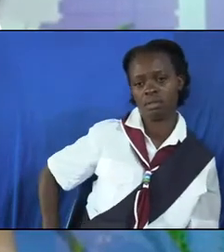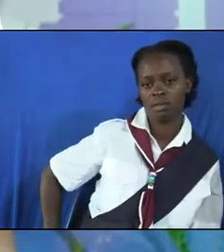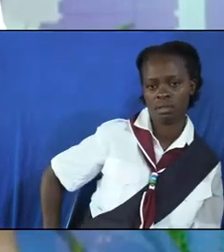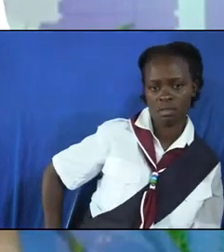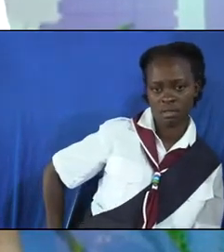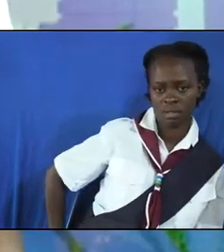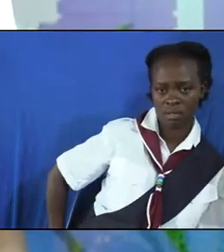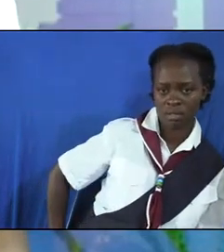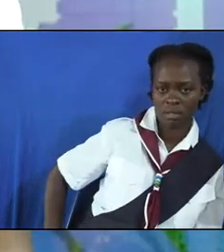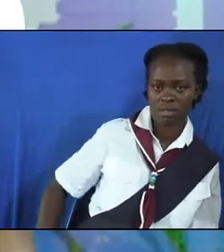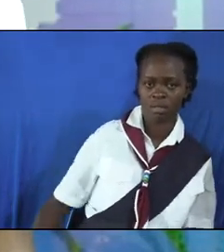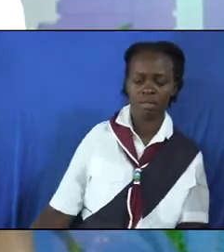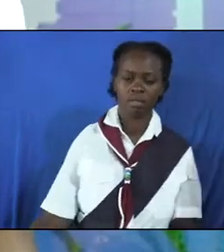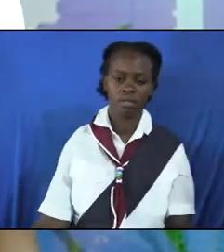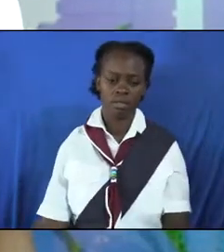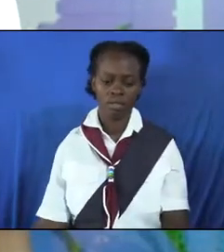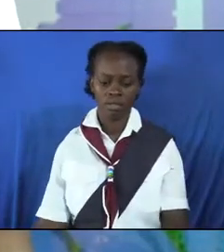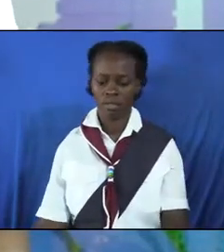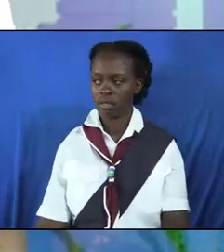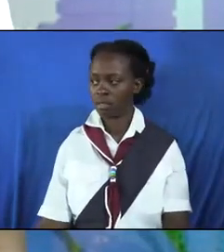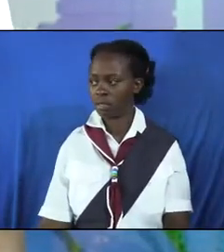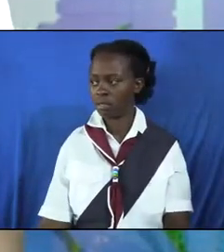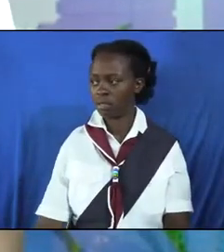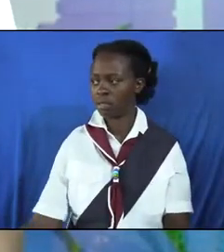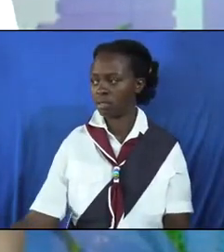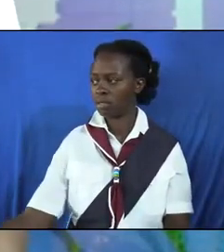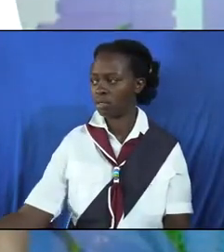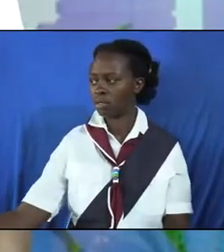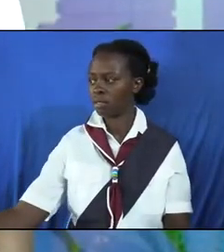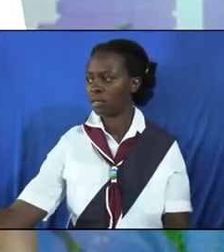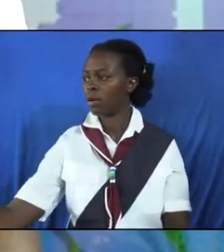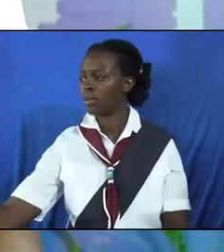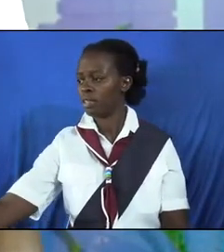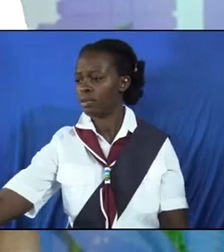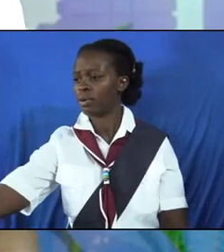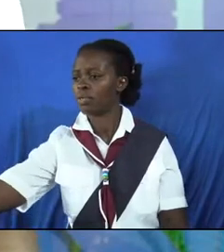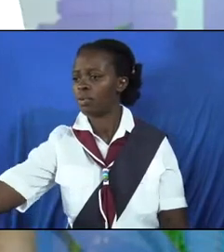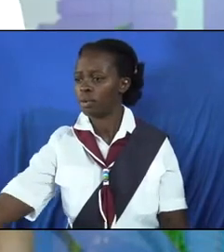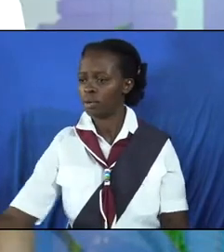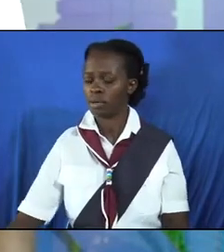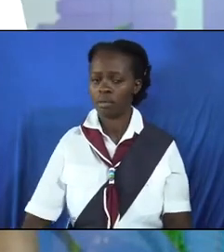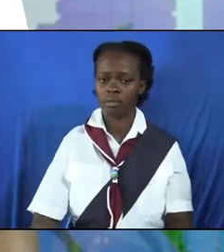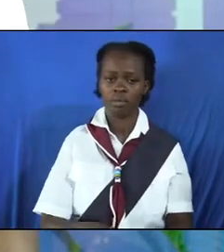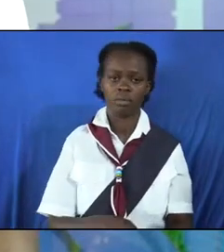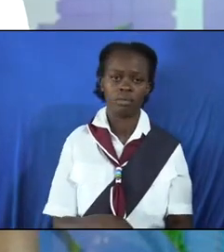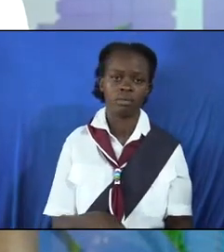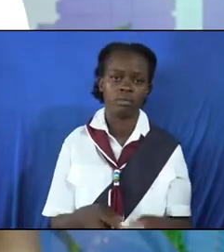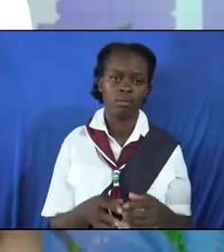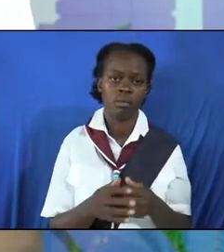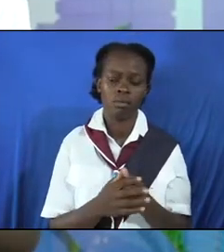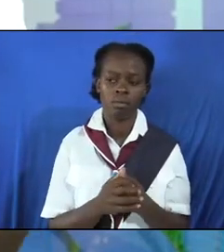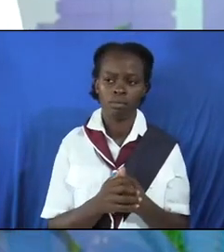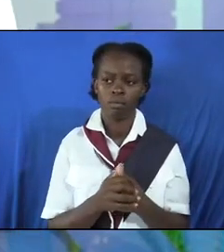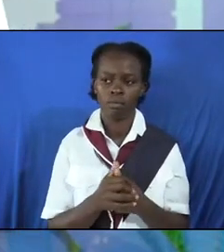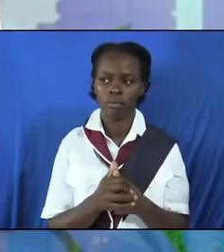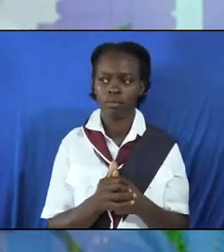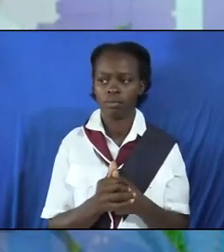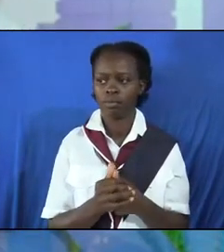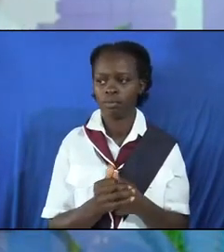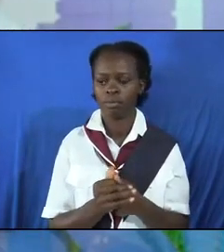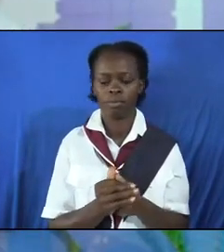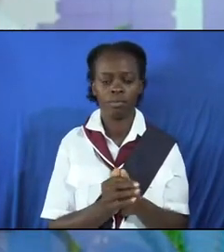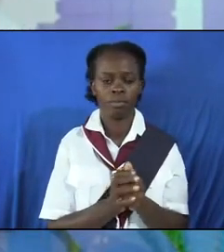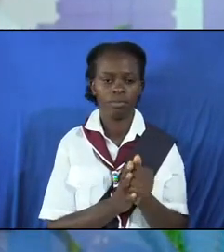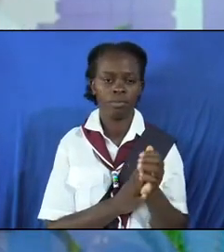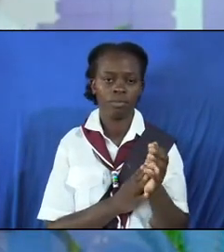I did not know it will be messy. I feel so foolish. It happens when you ignore signs given to us. It reminds